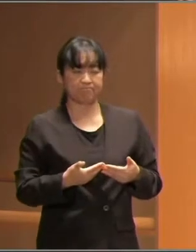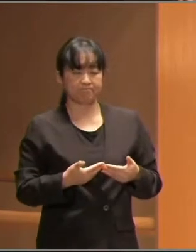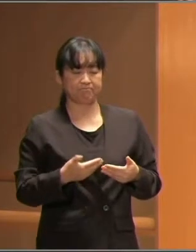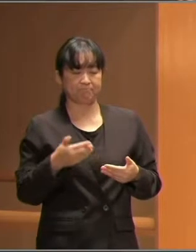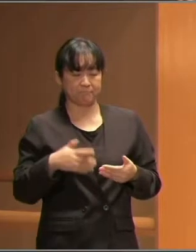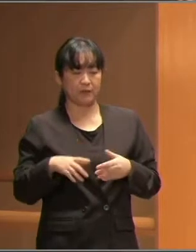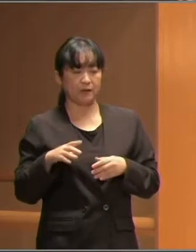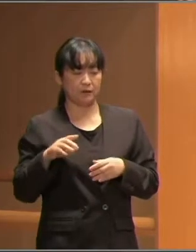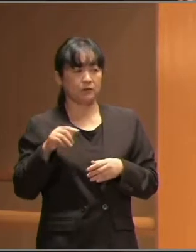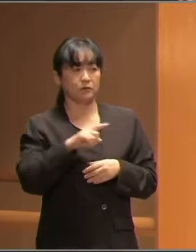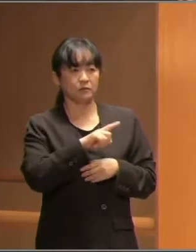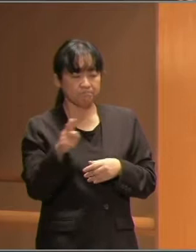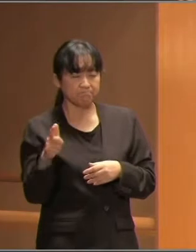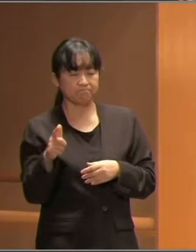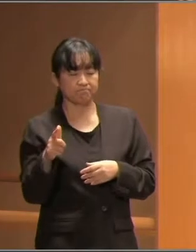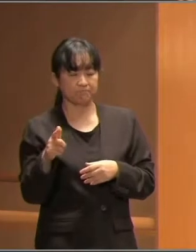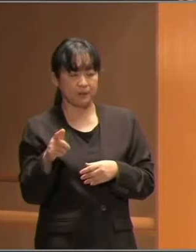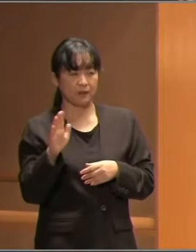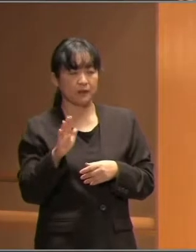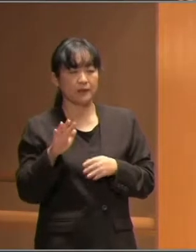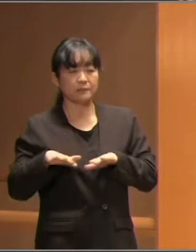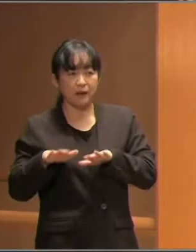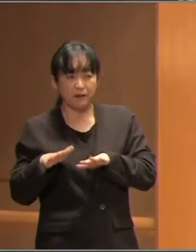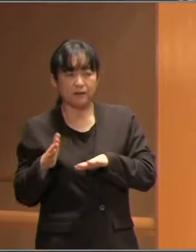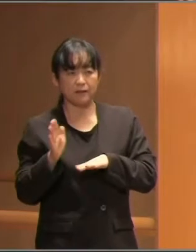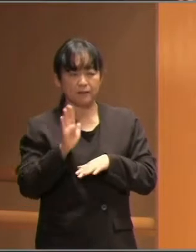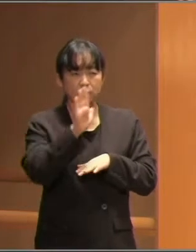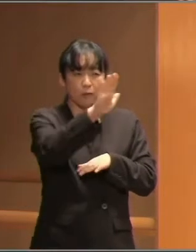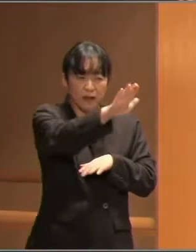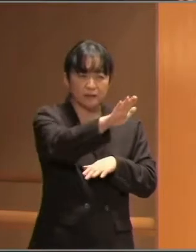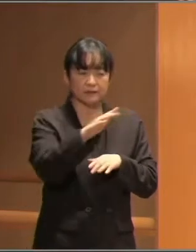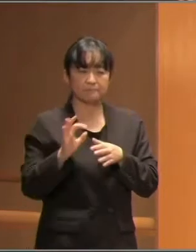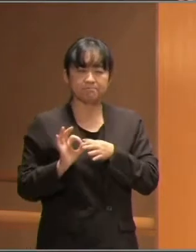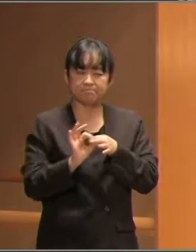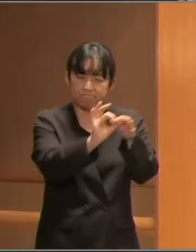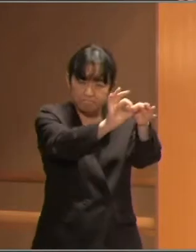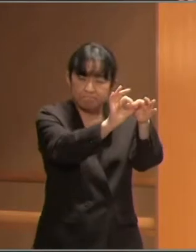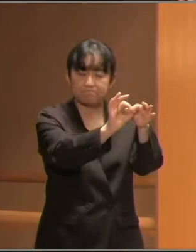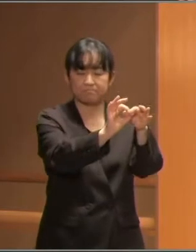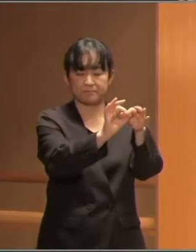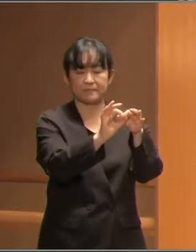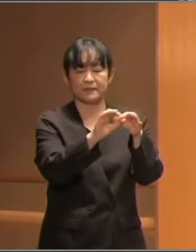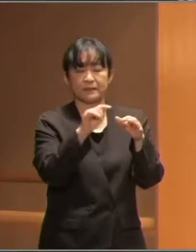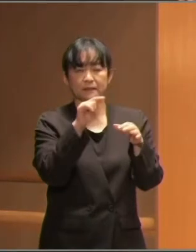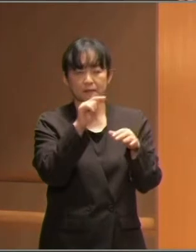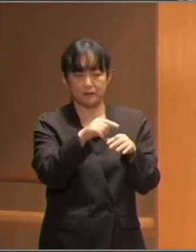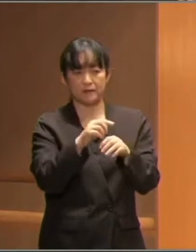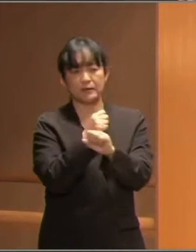the energy and safety and other issues for the automobiles for future.